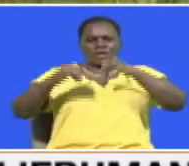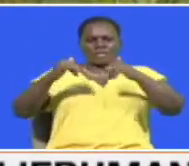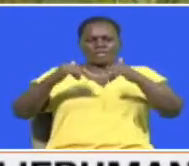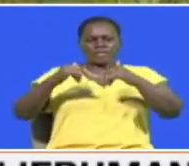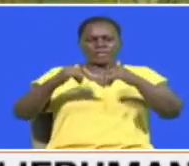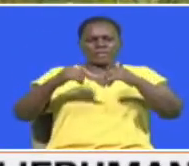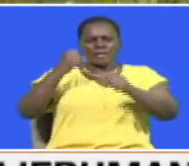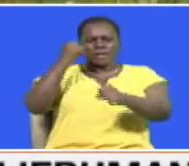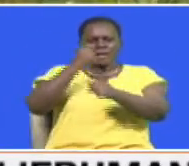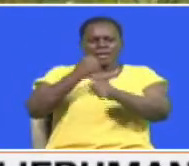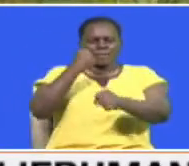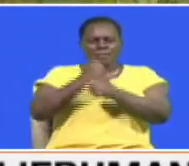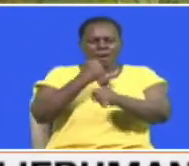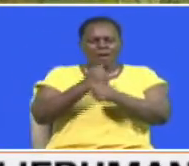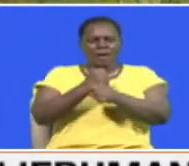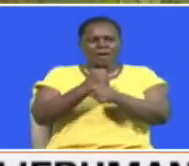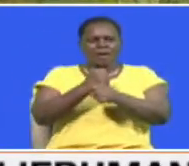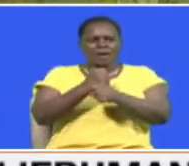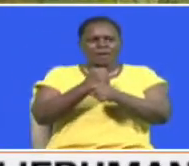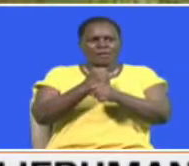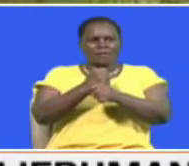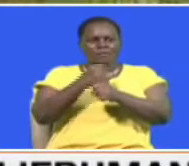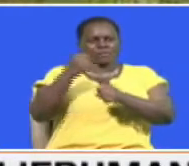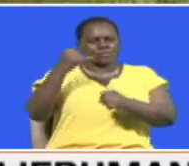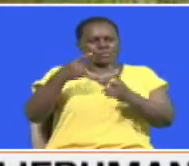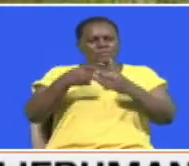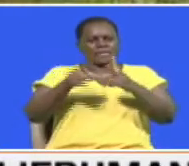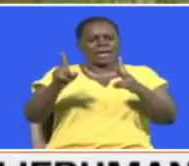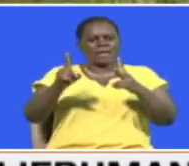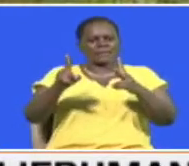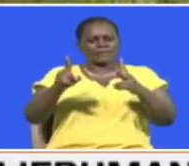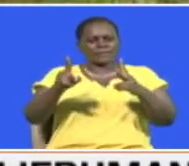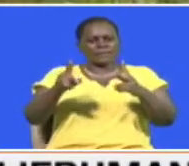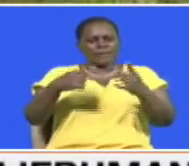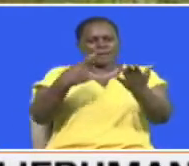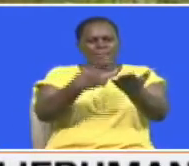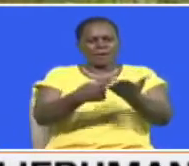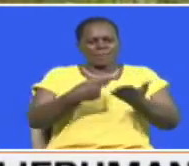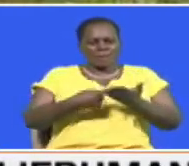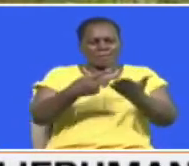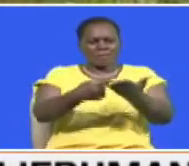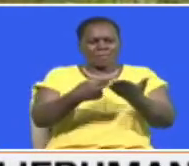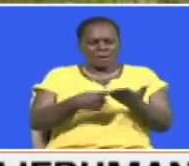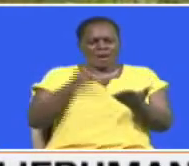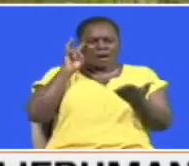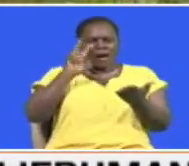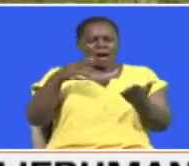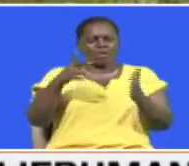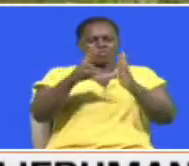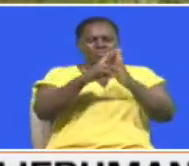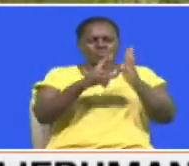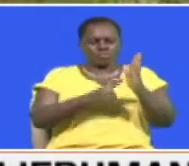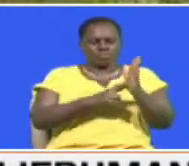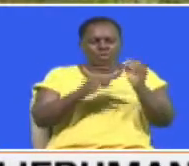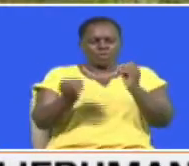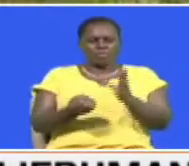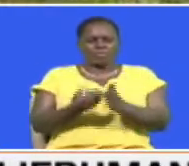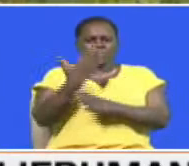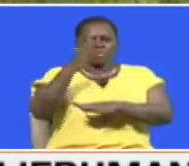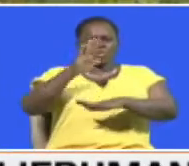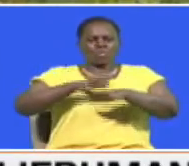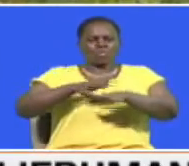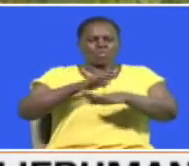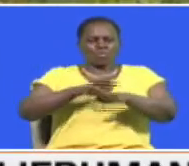Labor in both countries to initiate discussions, expeditiously navigate the procedures, and formulate an